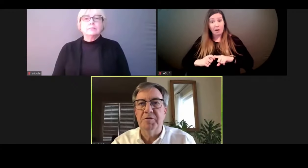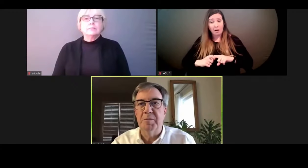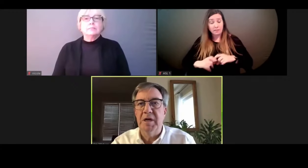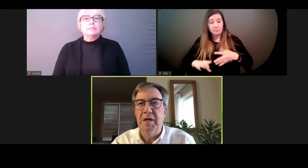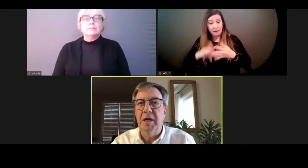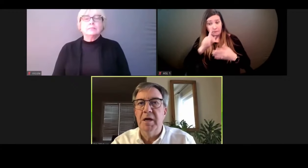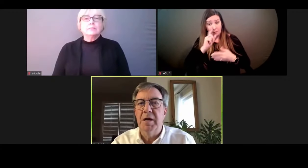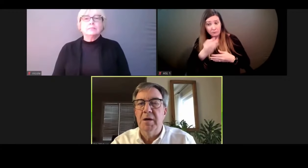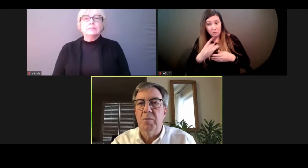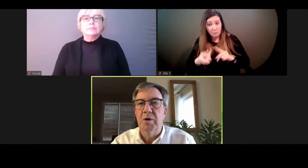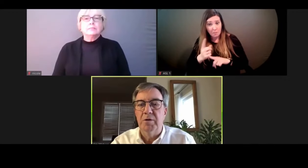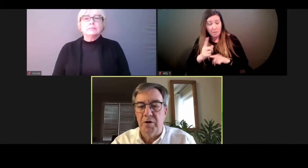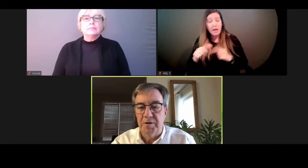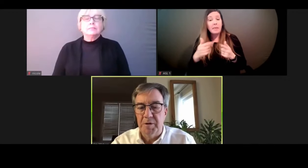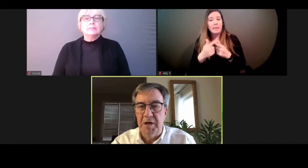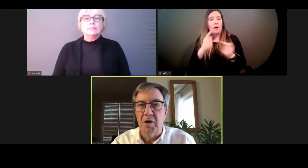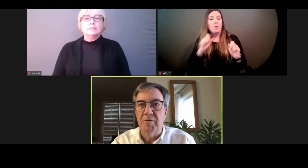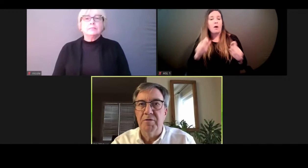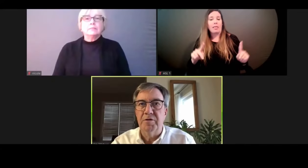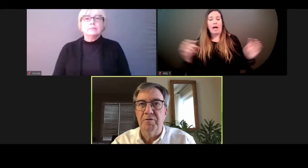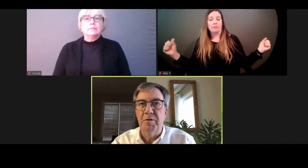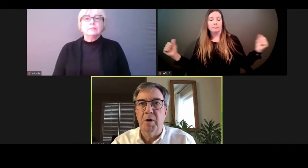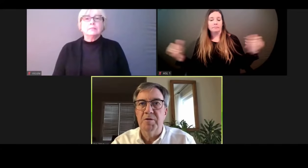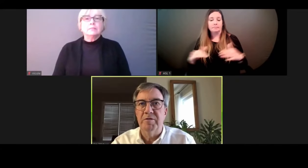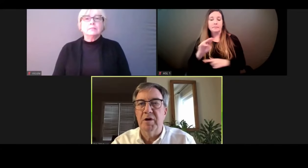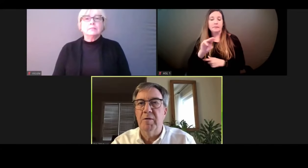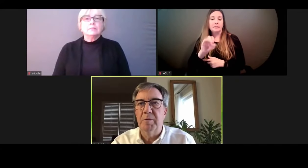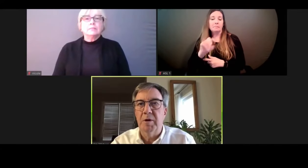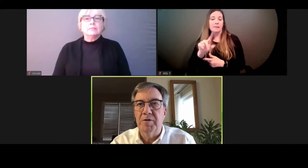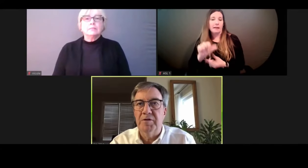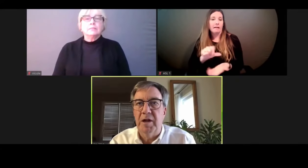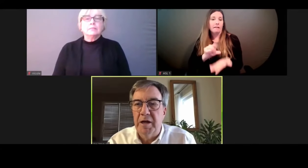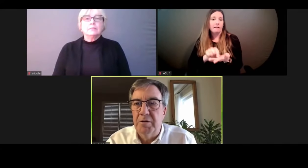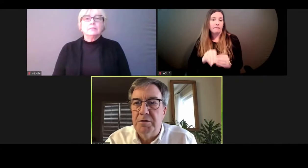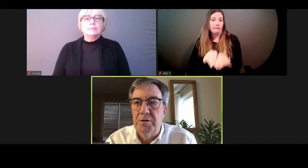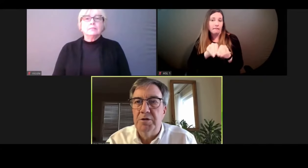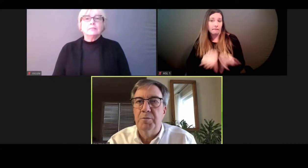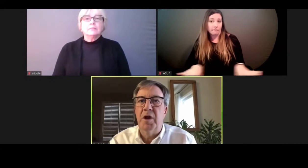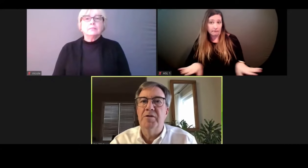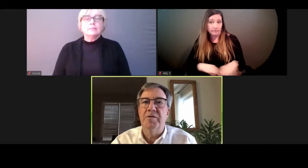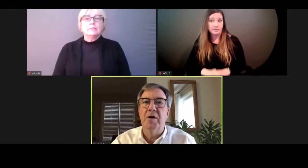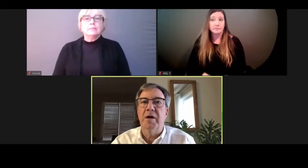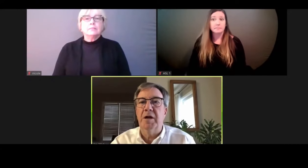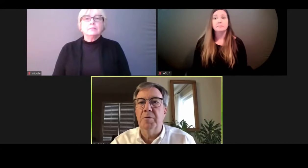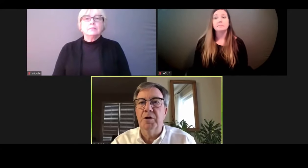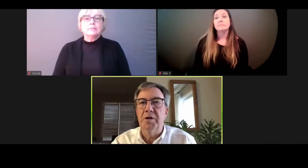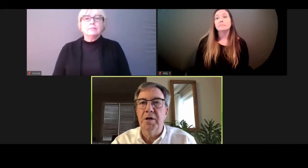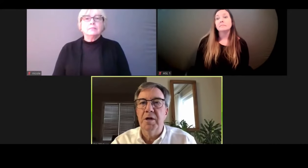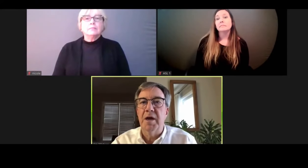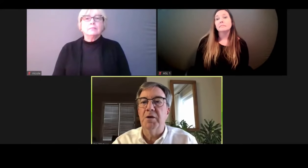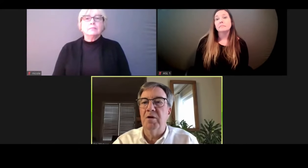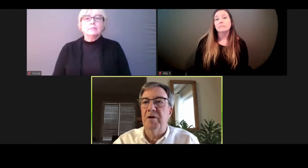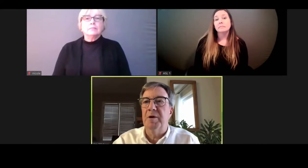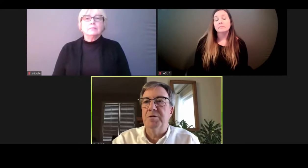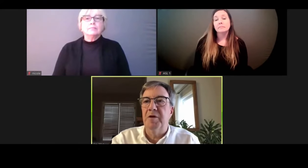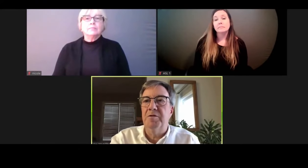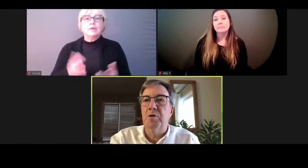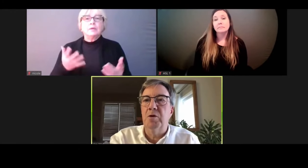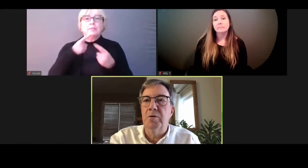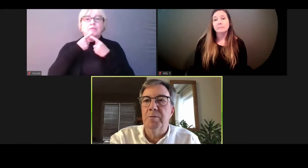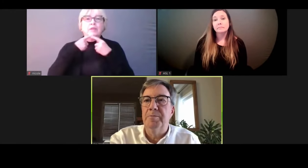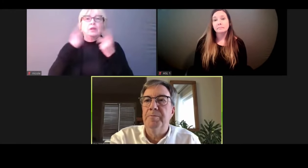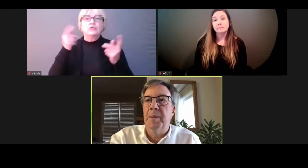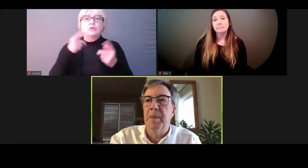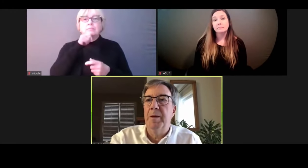those members of the media, we'll start the media conference in a few moments. On va commencer la réunion de presse dans quelques minutes. Thank you all very much. Merci